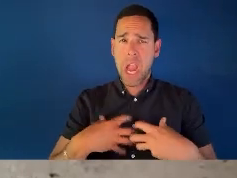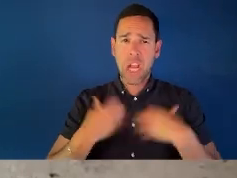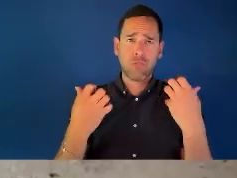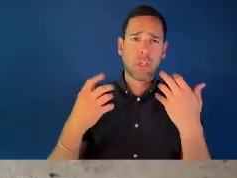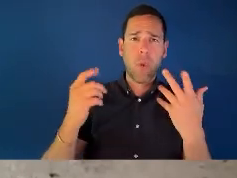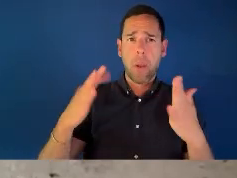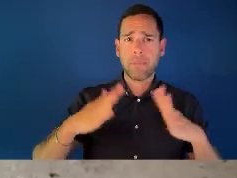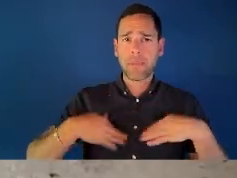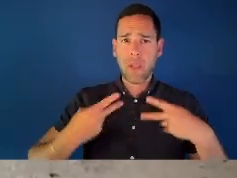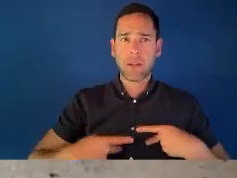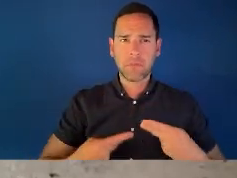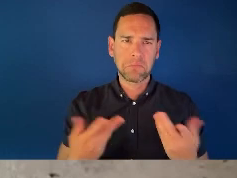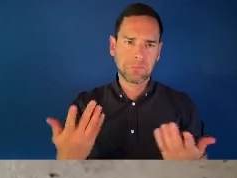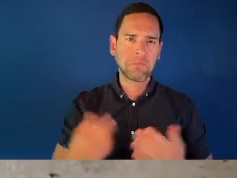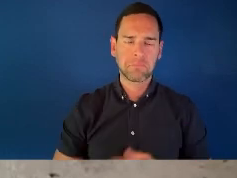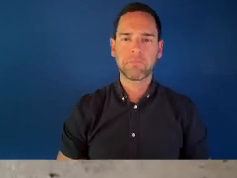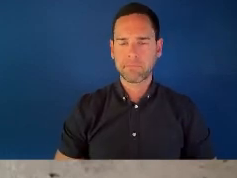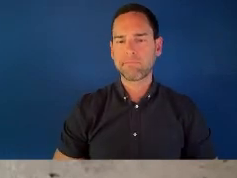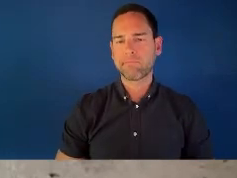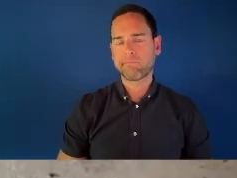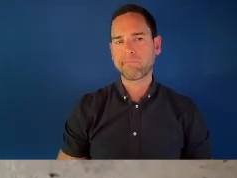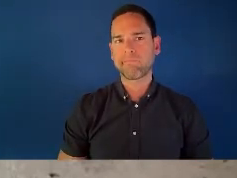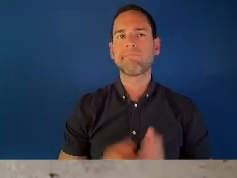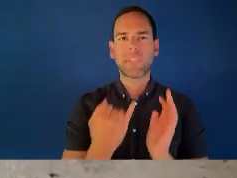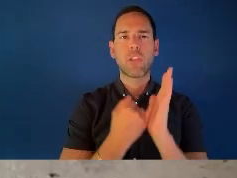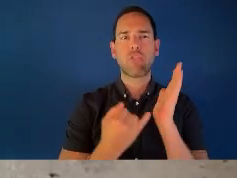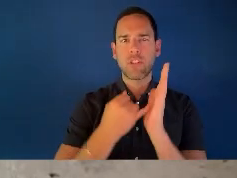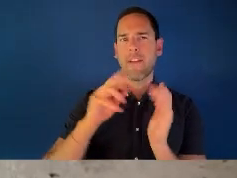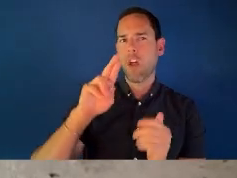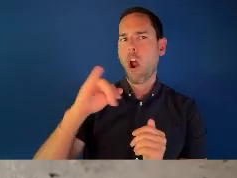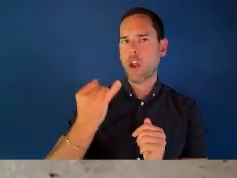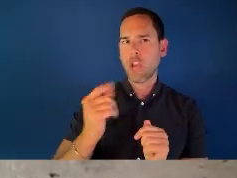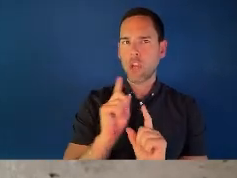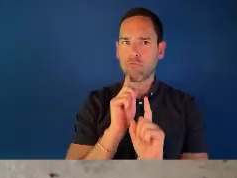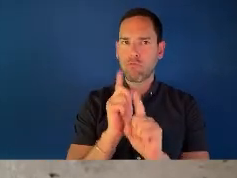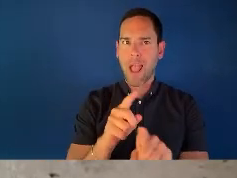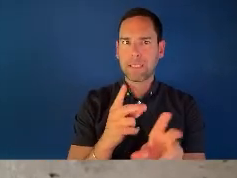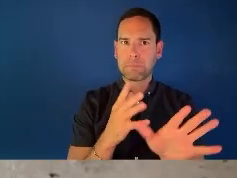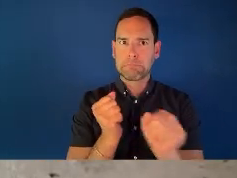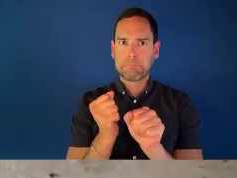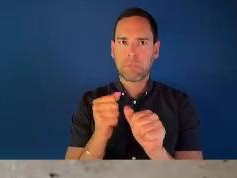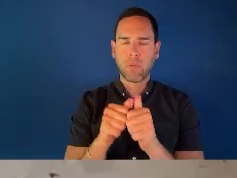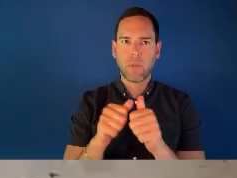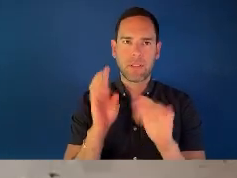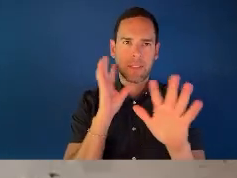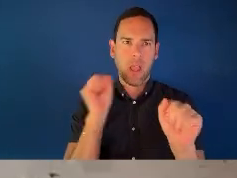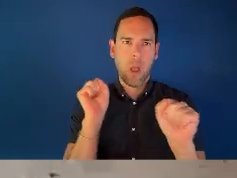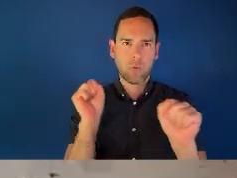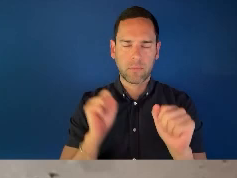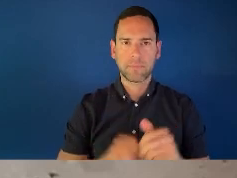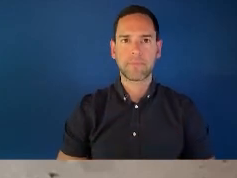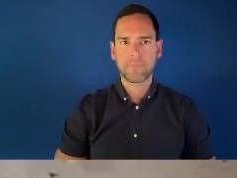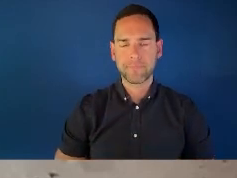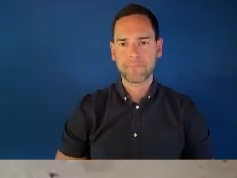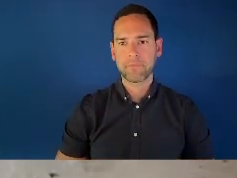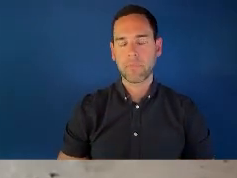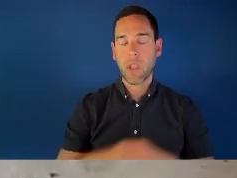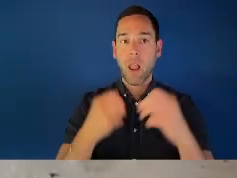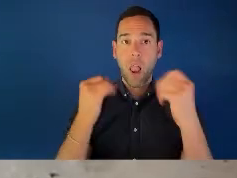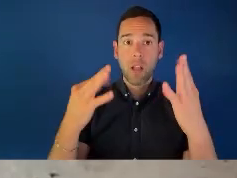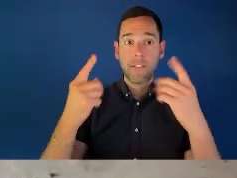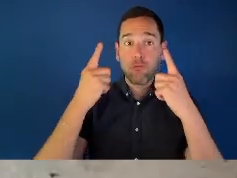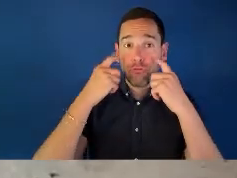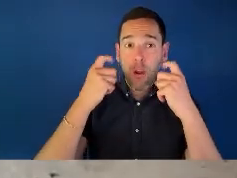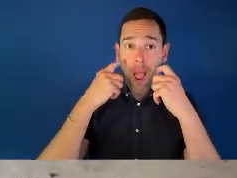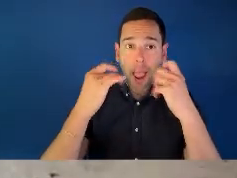overwhelm. So those are kind of some of the things that impact me on a regular basis. I would say also,